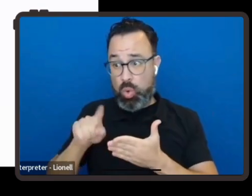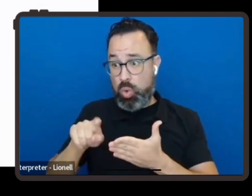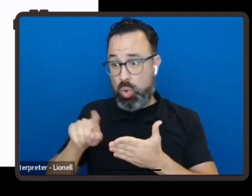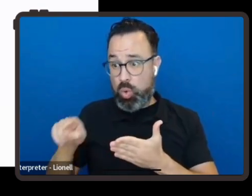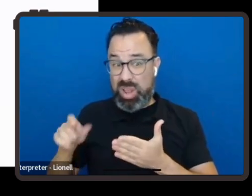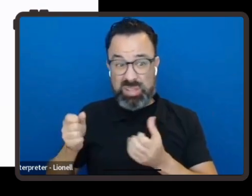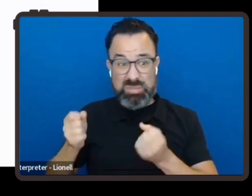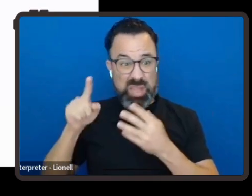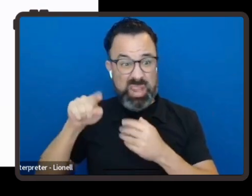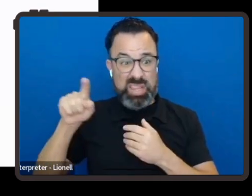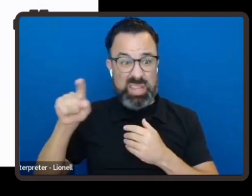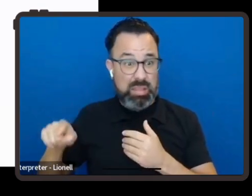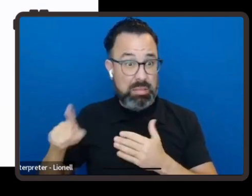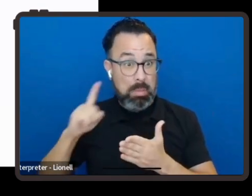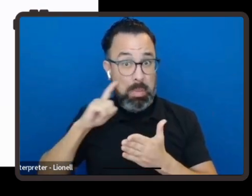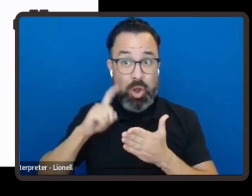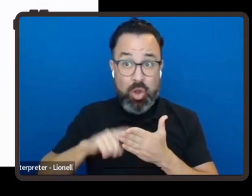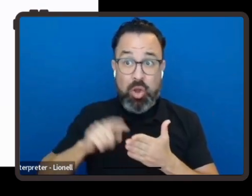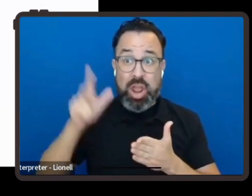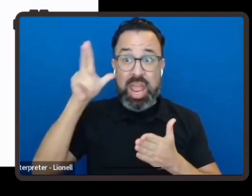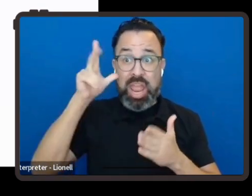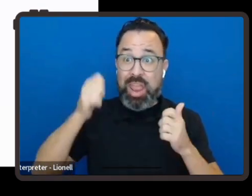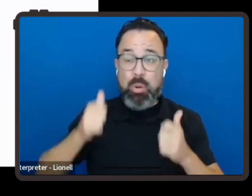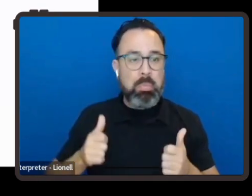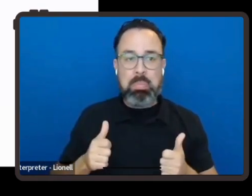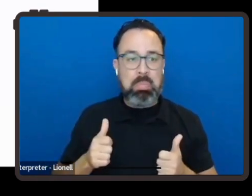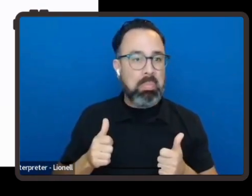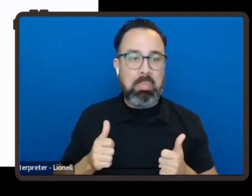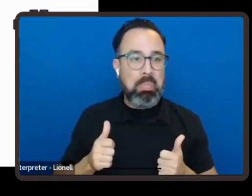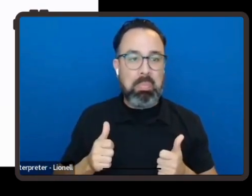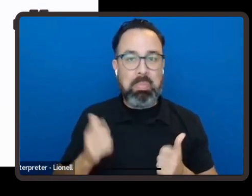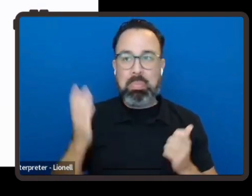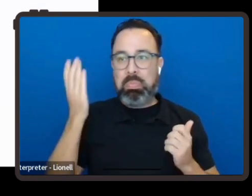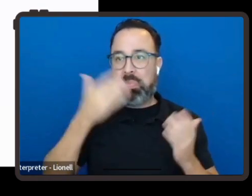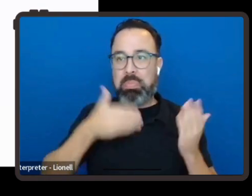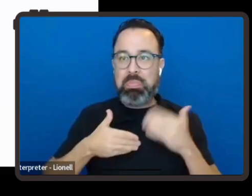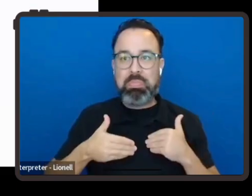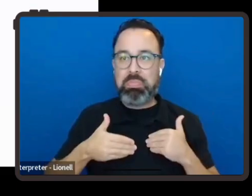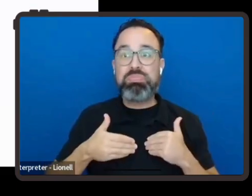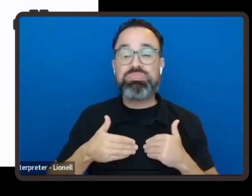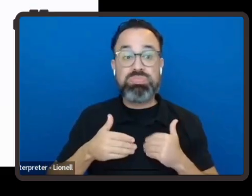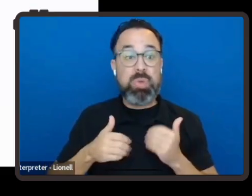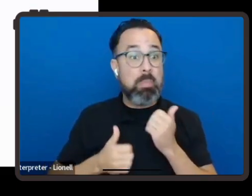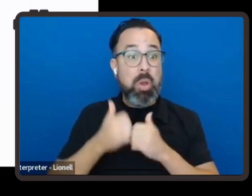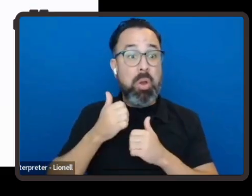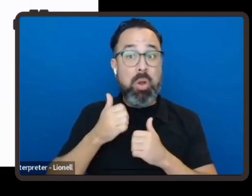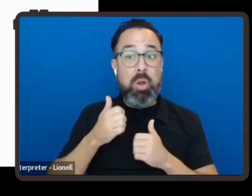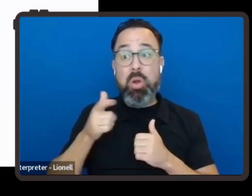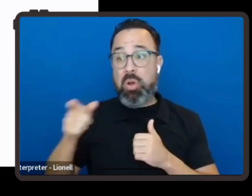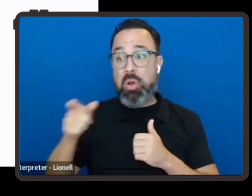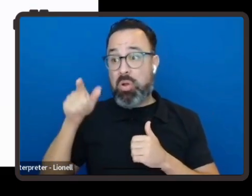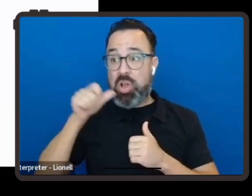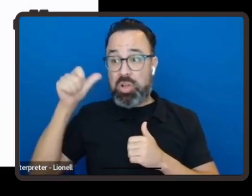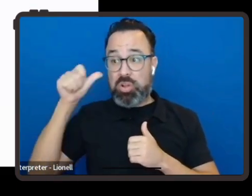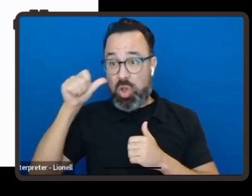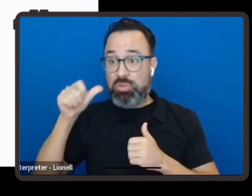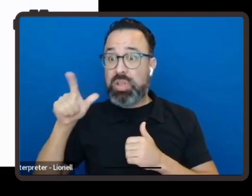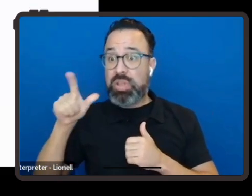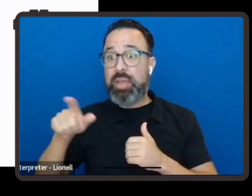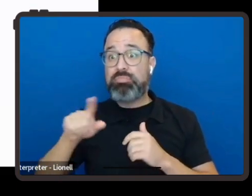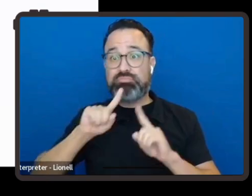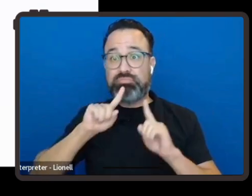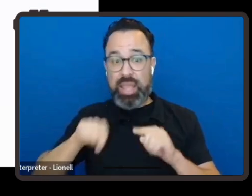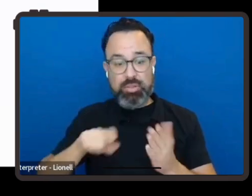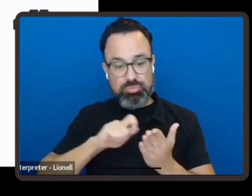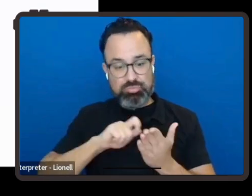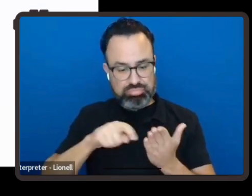getting worse. Most of them ticked in the questionnaire, no difference. So, but in everyday